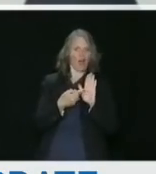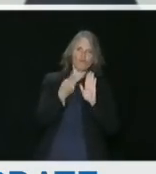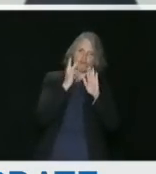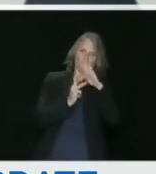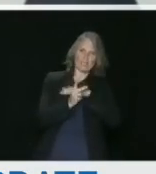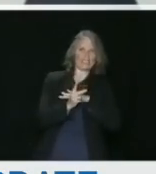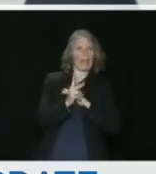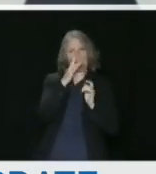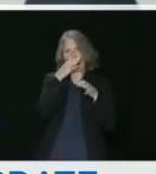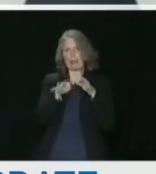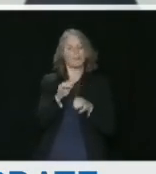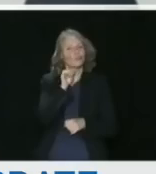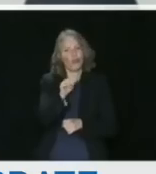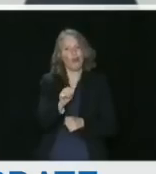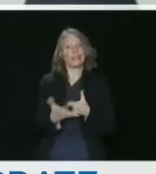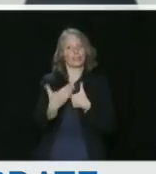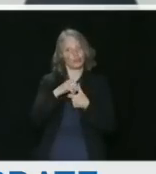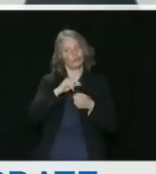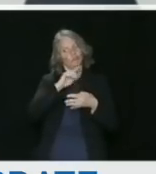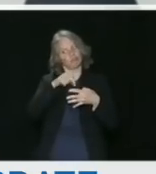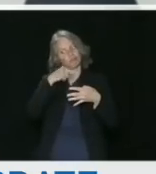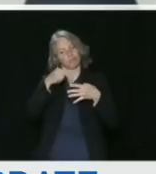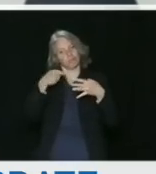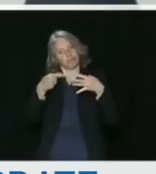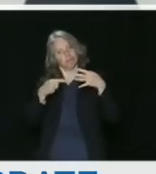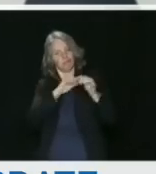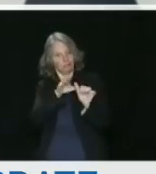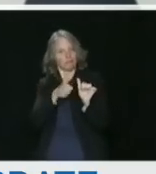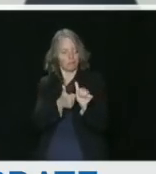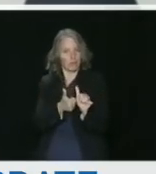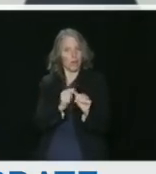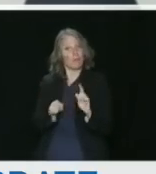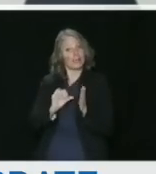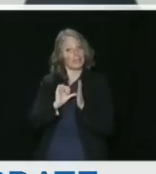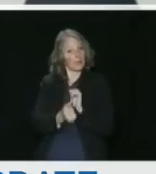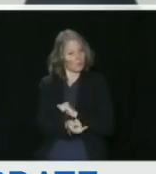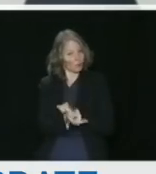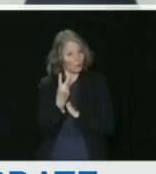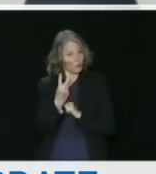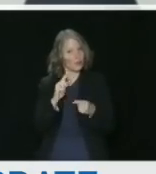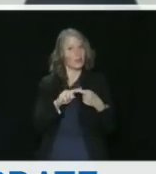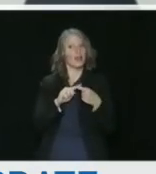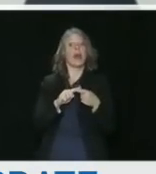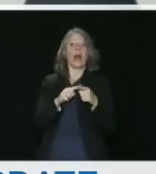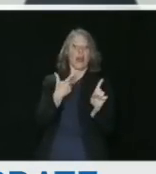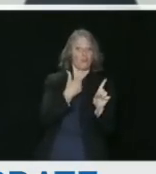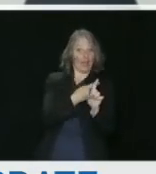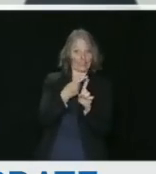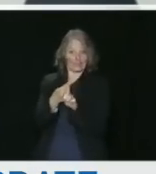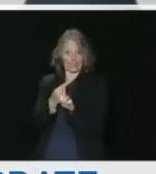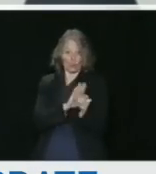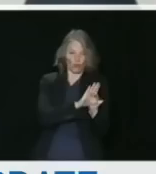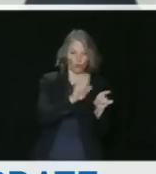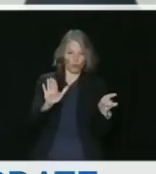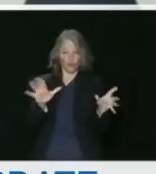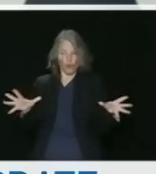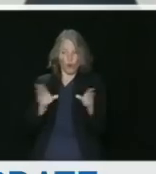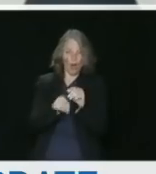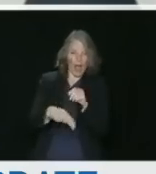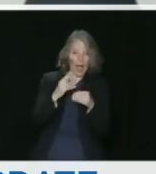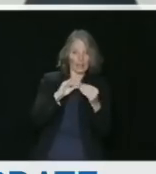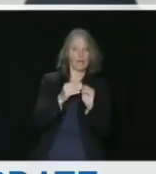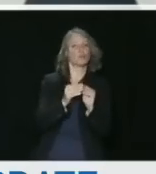focus on sort of maybe 2 key areas: the fact that vaccination is important in terms of coverage, and also what the impact might